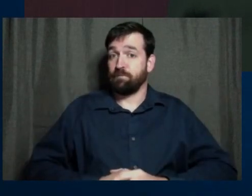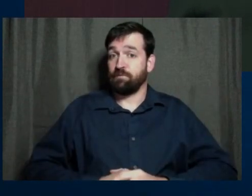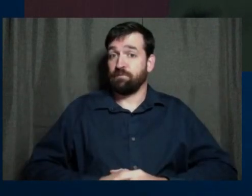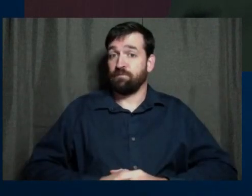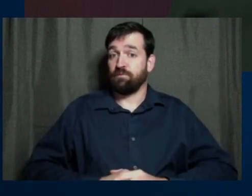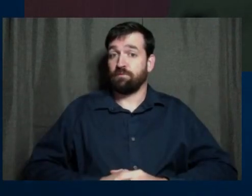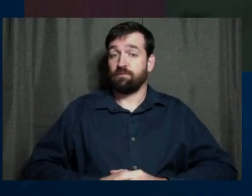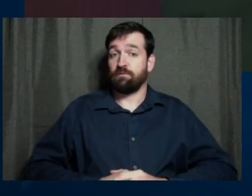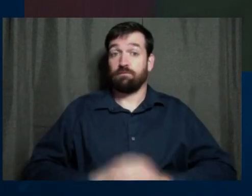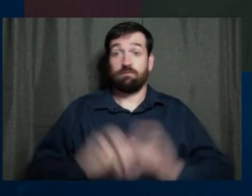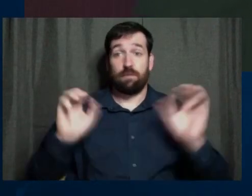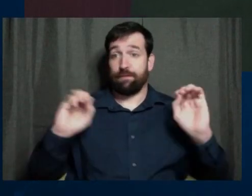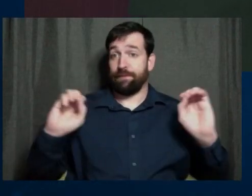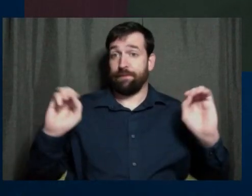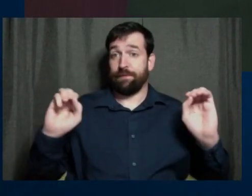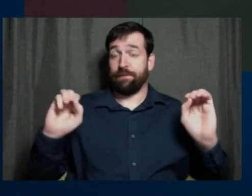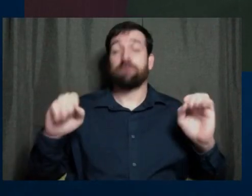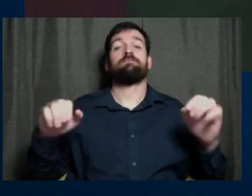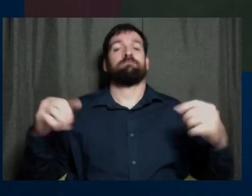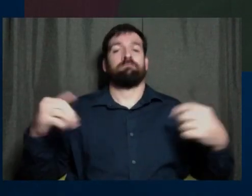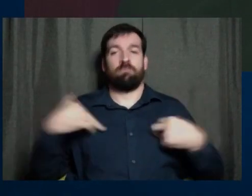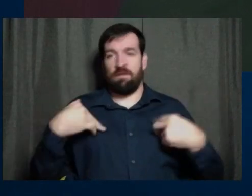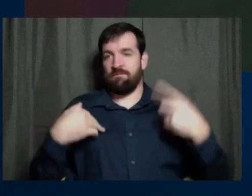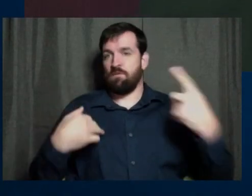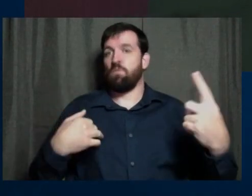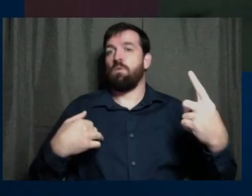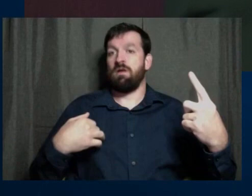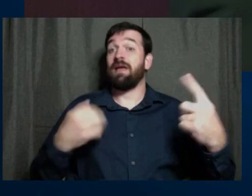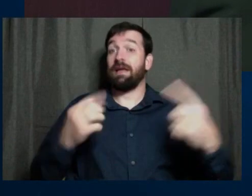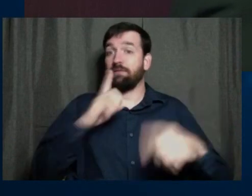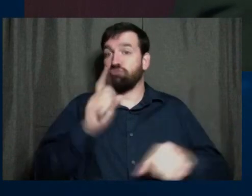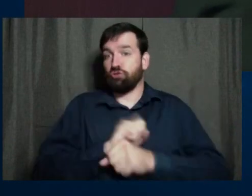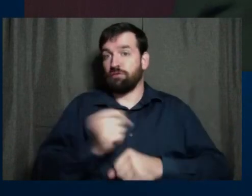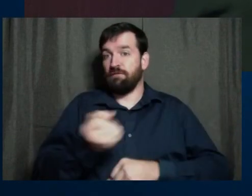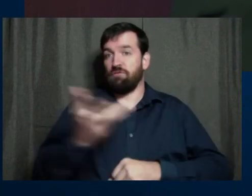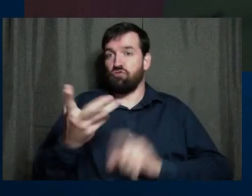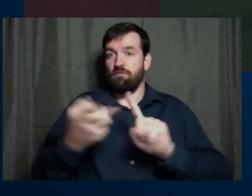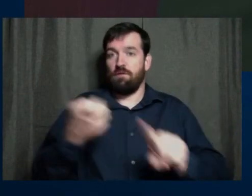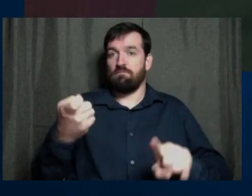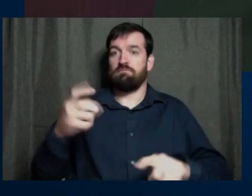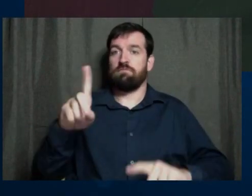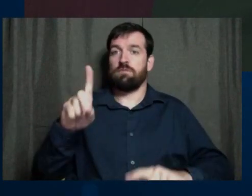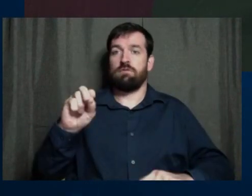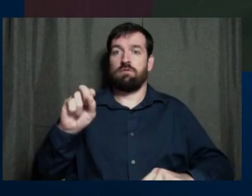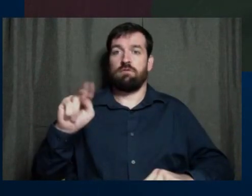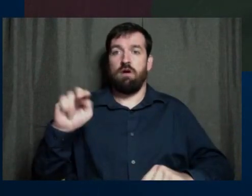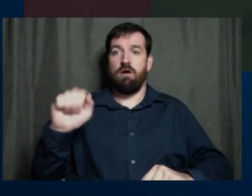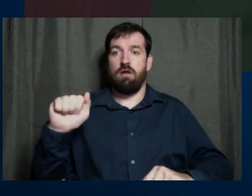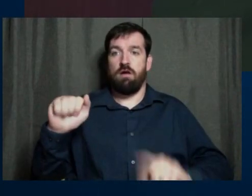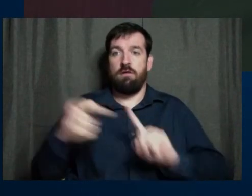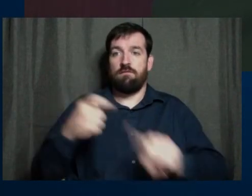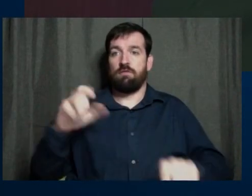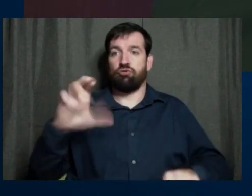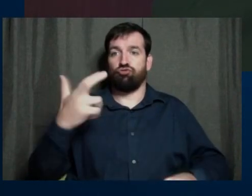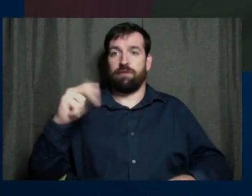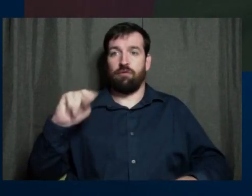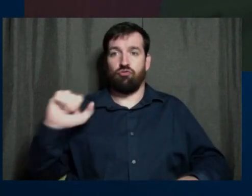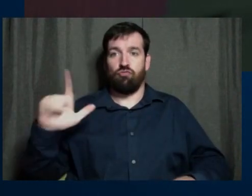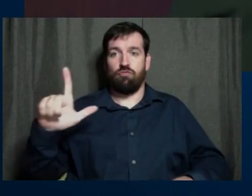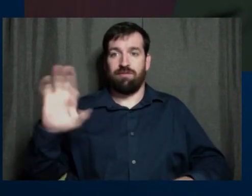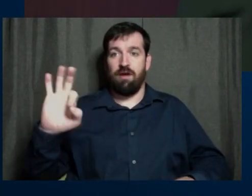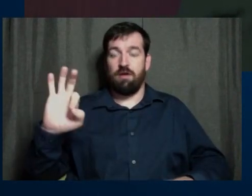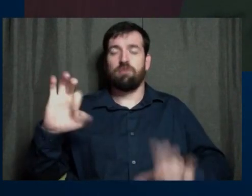None on the line? Okay, I do have a couple actually sent in from Donna. Good morning, Donna, over at Channel 9. A group of Jackson